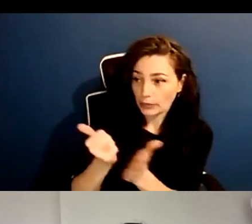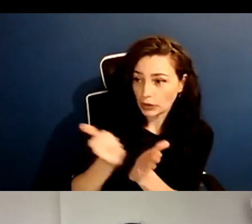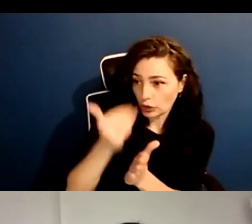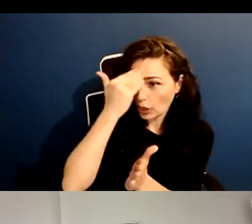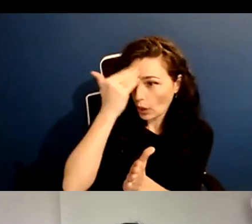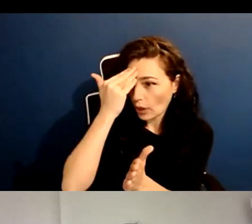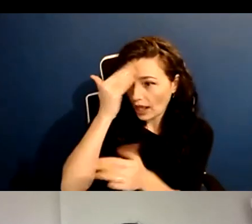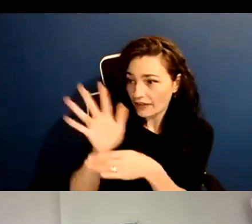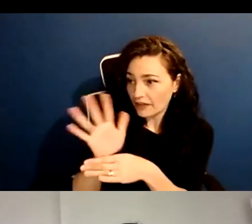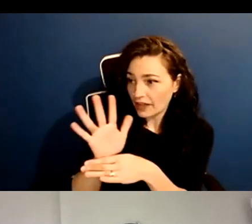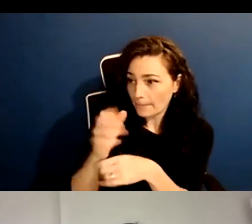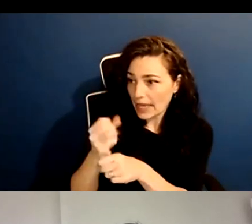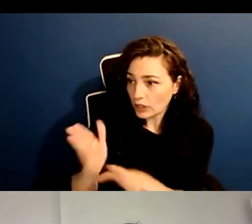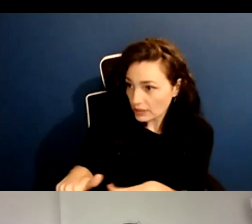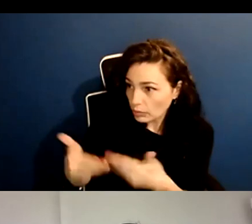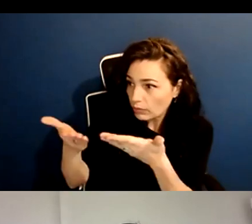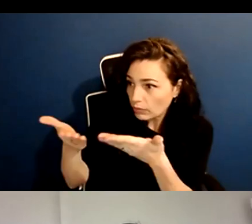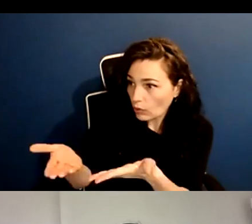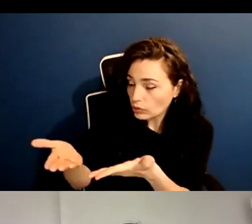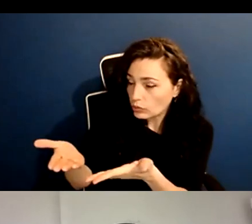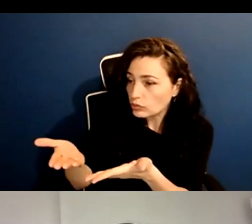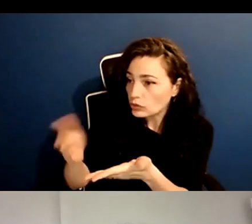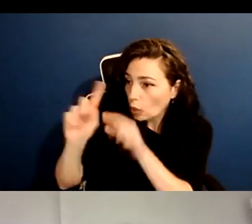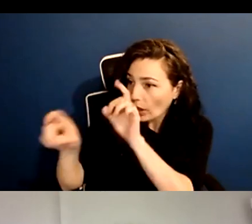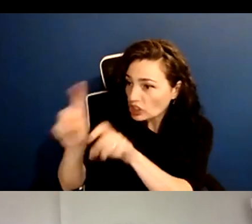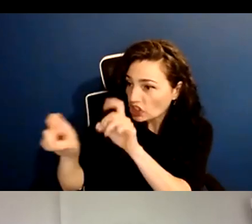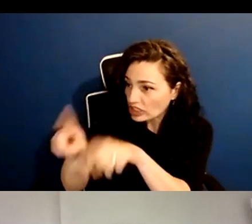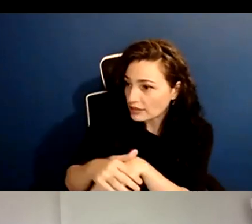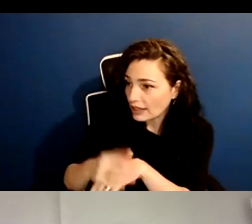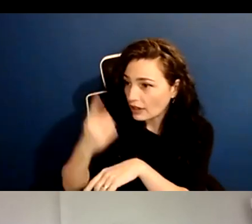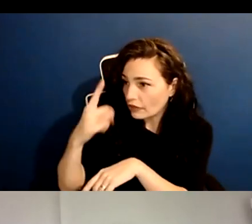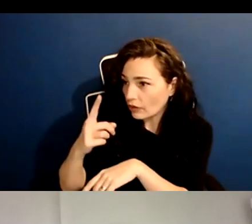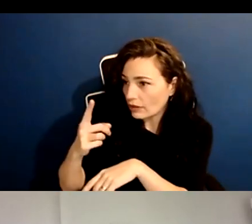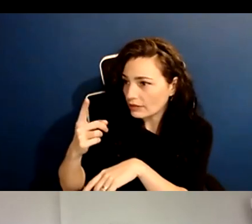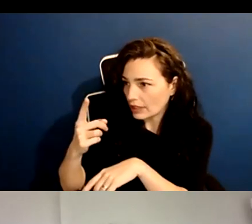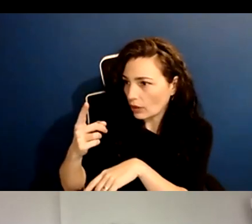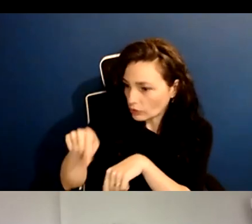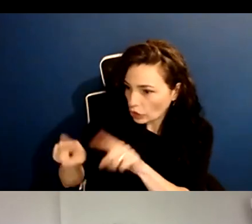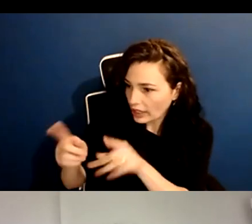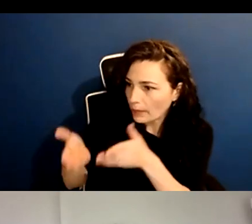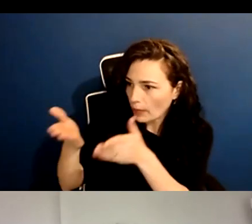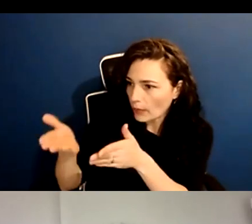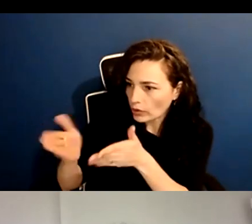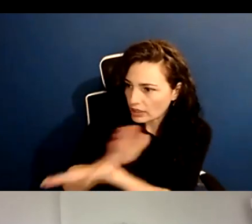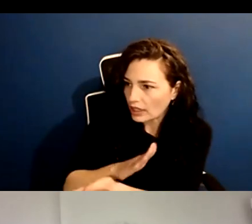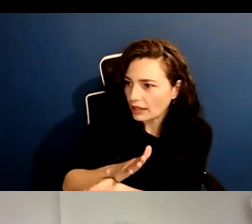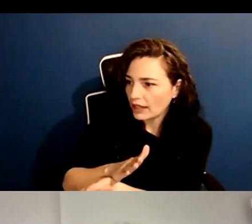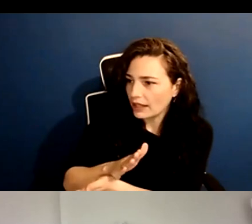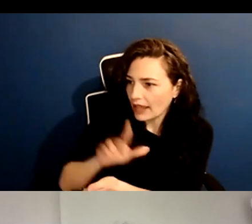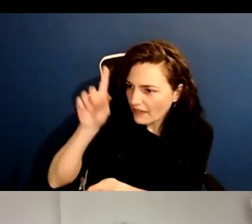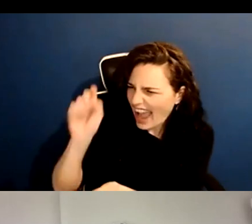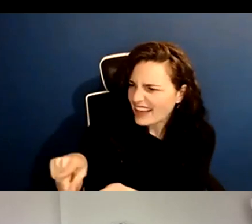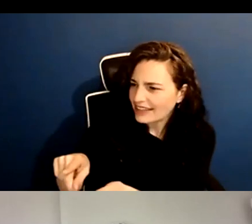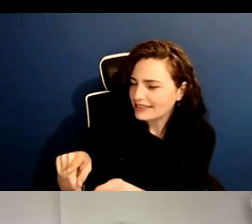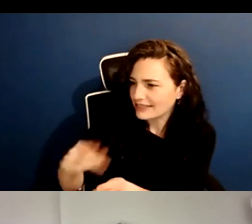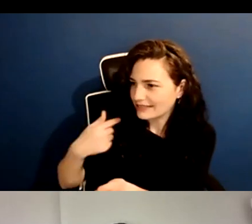in the proposal to us, the reviewer, and to themselves, like, you know, Will she find her